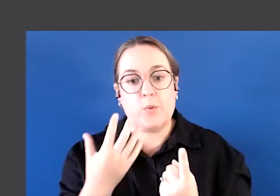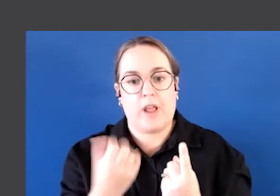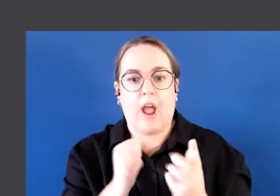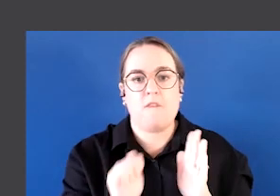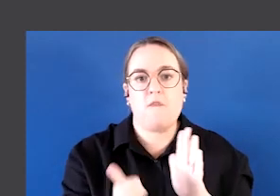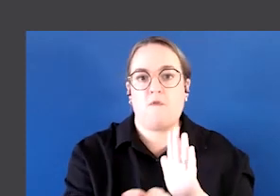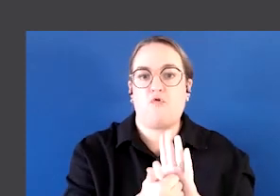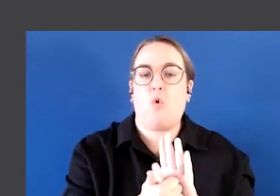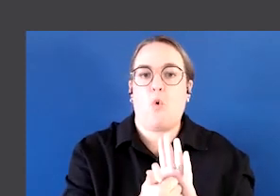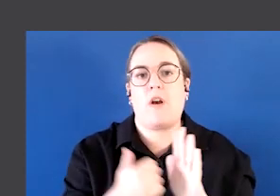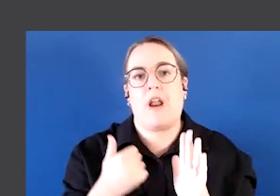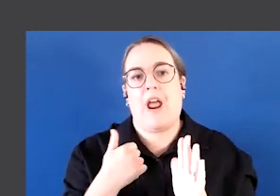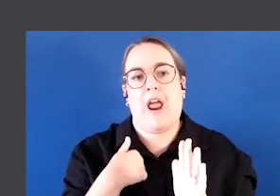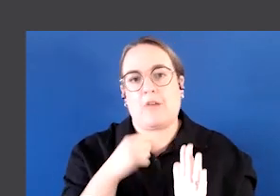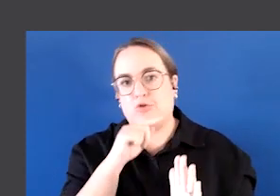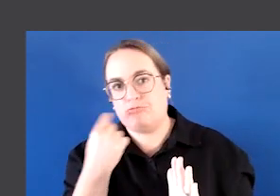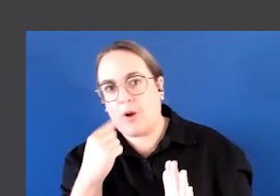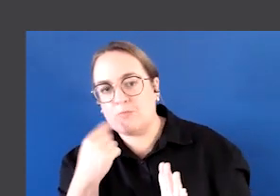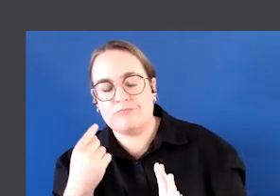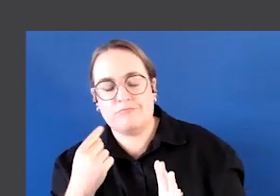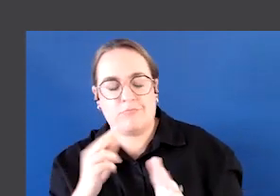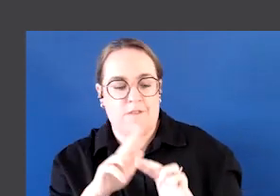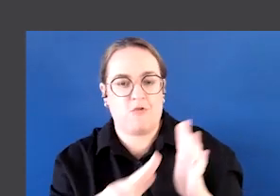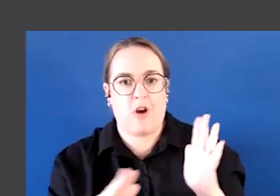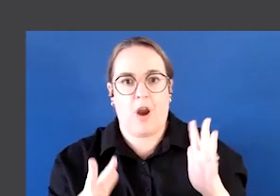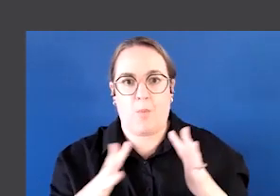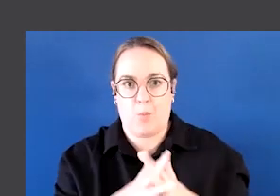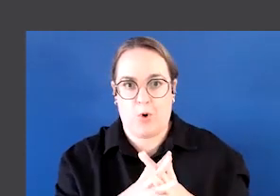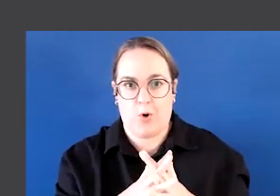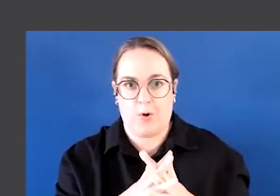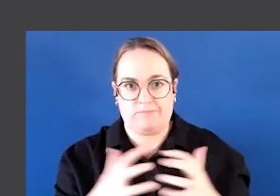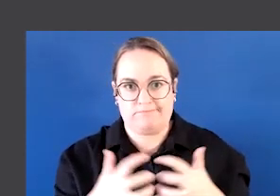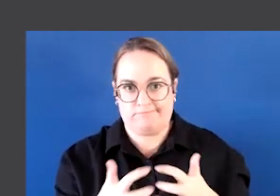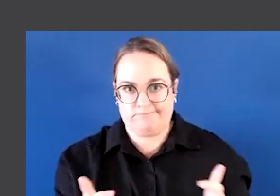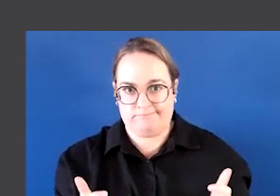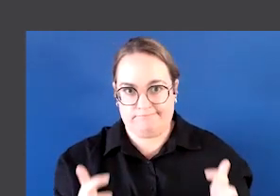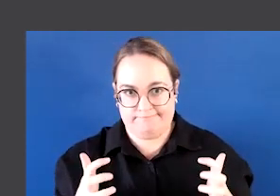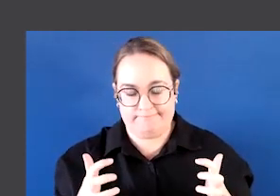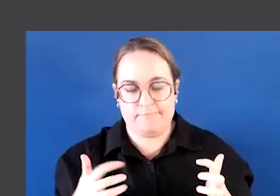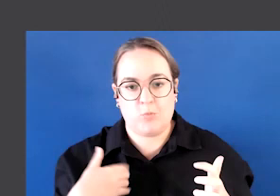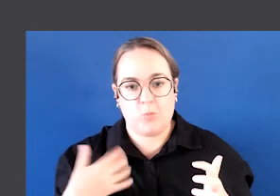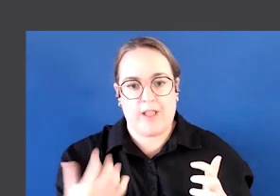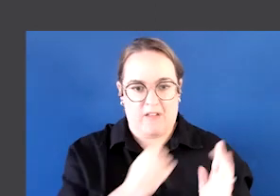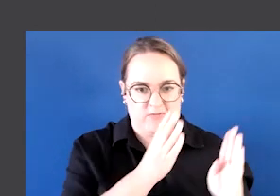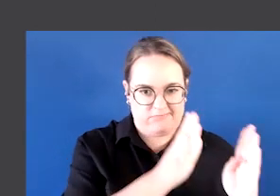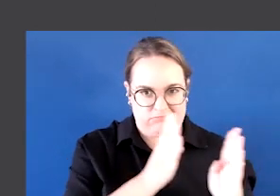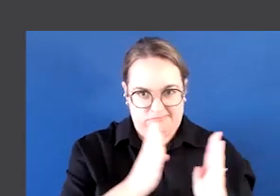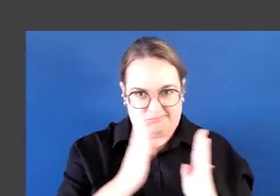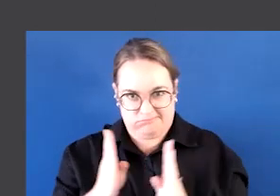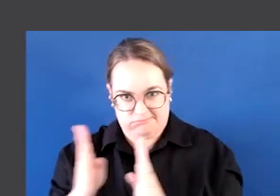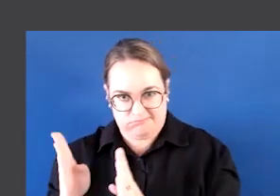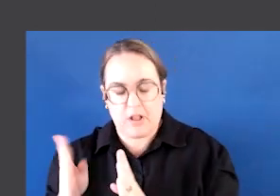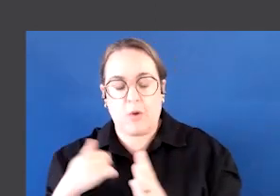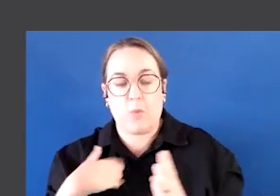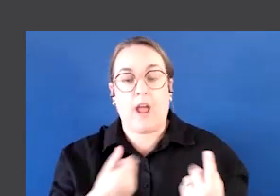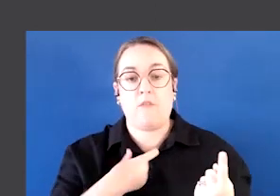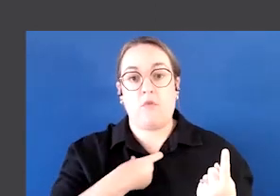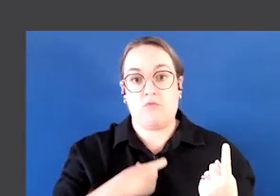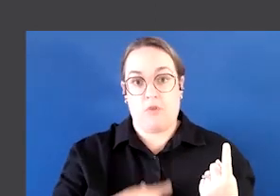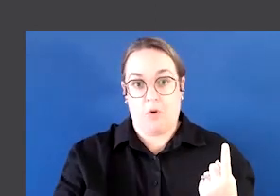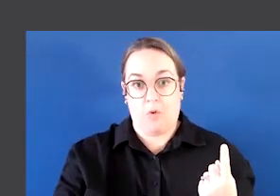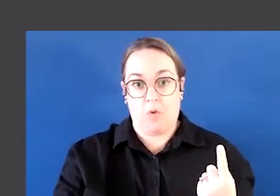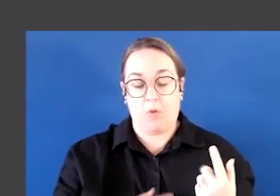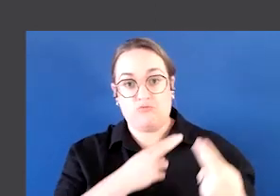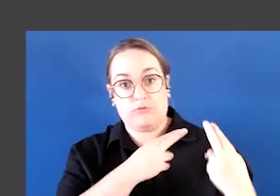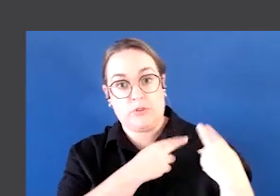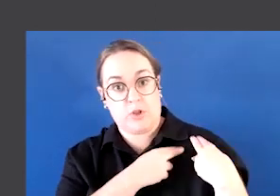The final thing I'll talk about is our actual fraud and corruption control framework. And we sort of highlighted the key things within that.